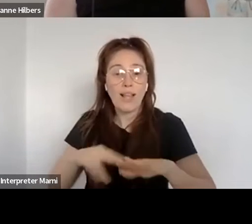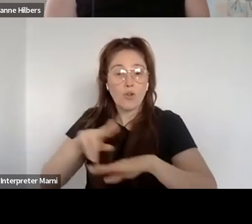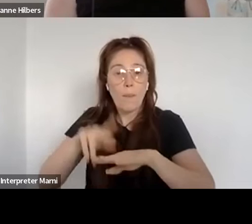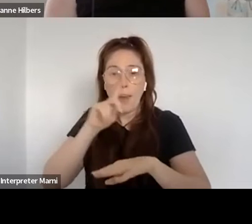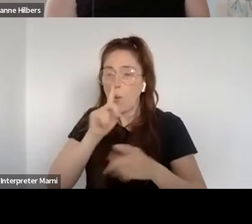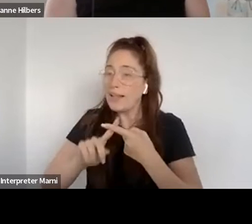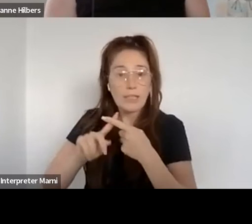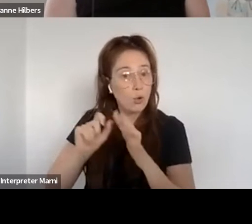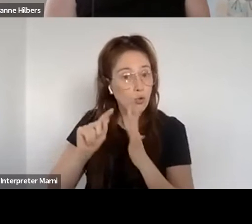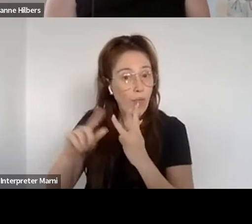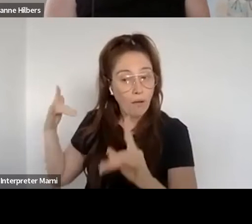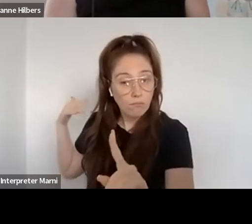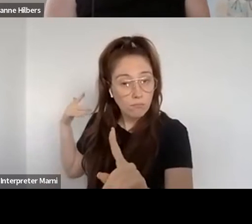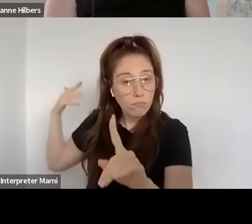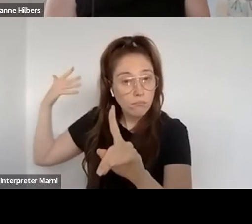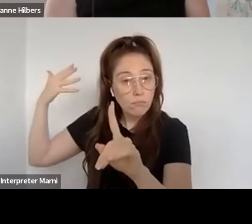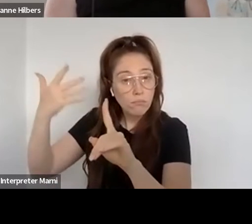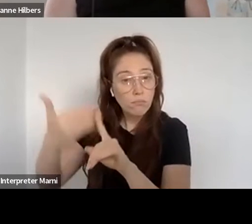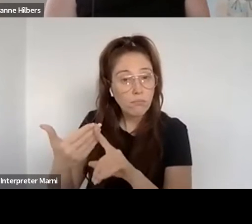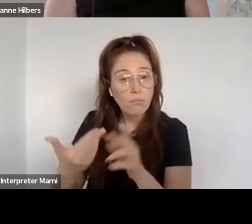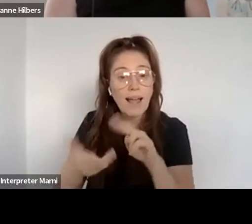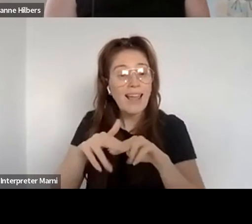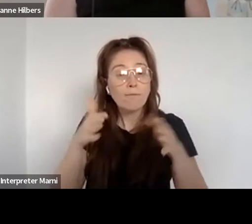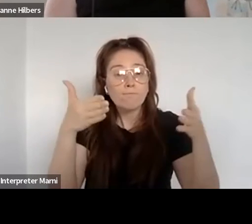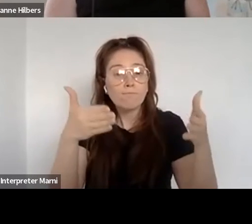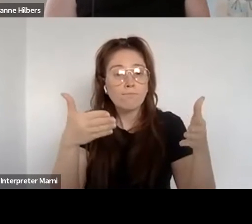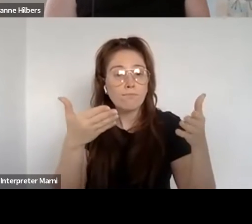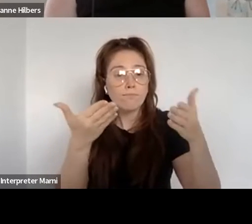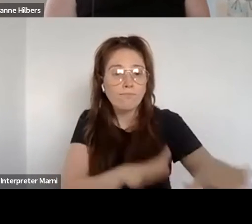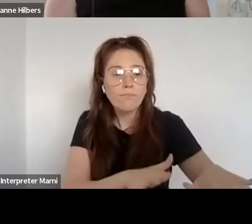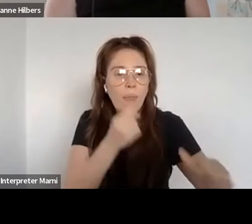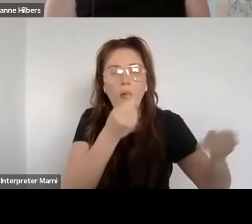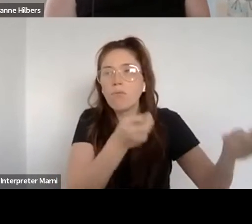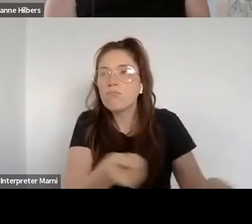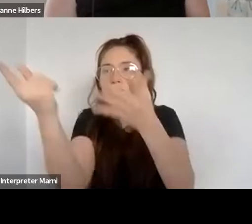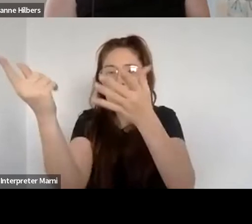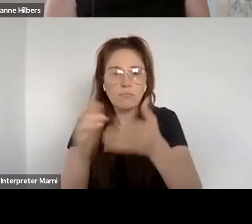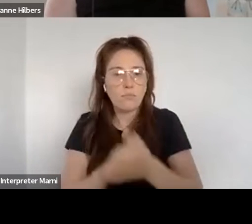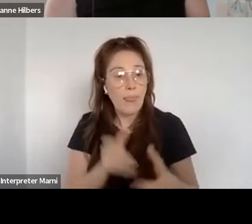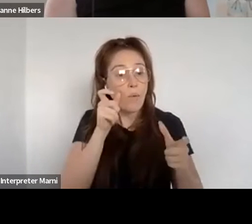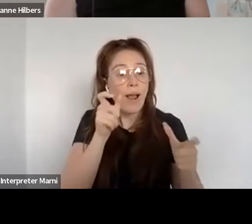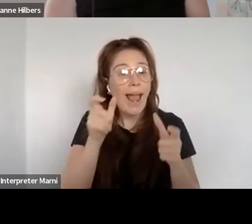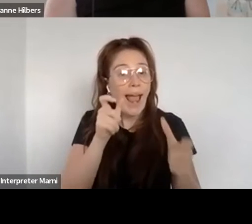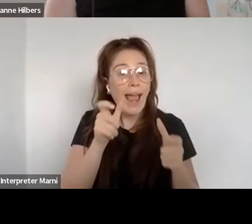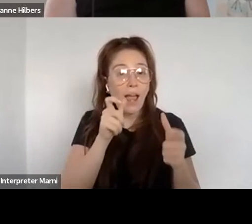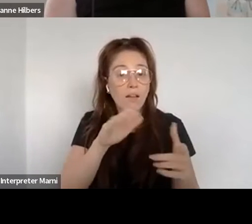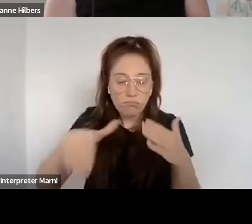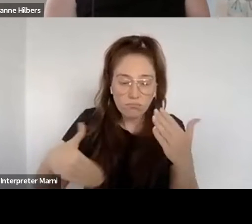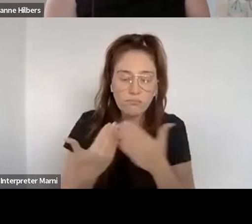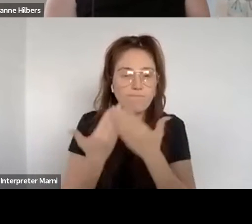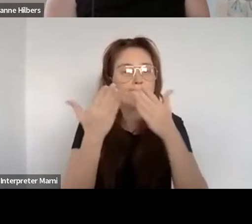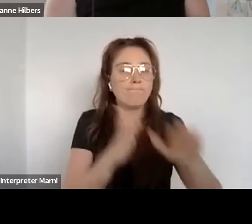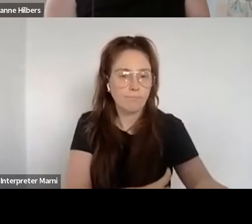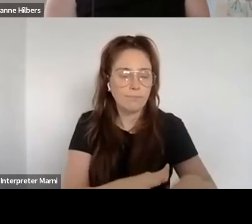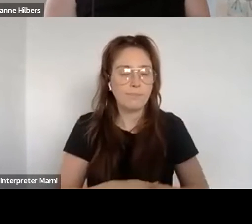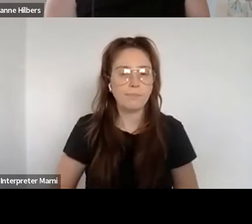doing that. They don't send them off when they get old. They don't send them off to die. They care for them at home. And with that,